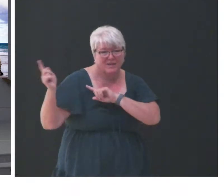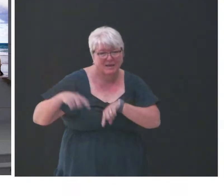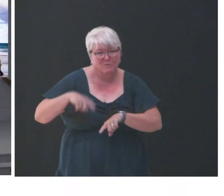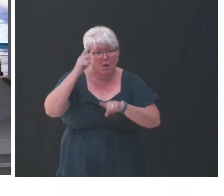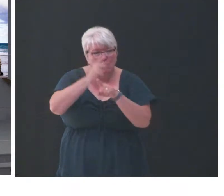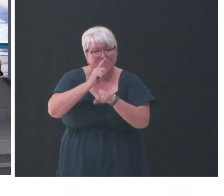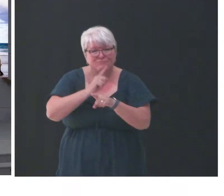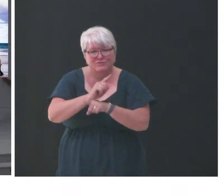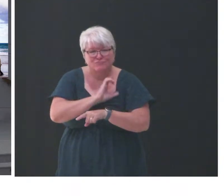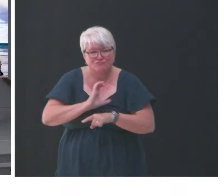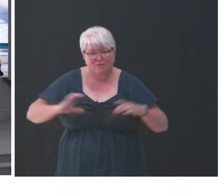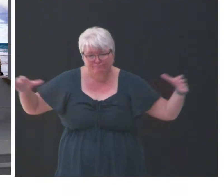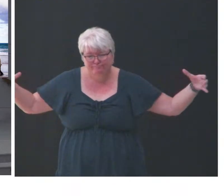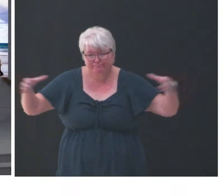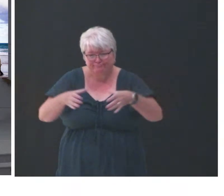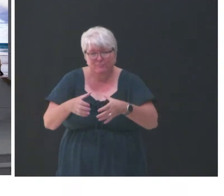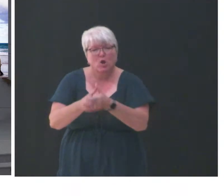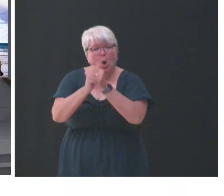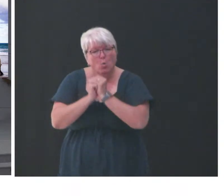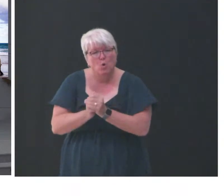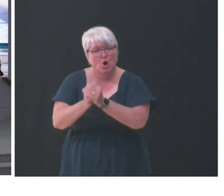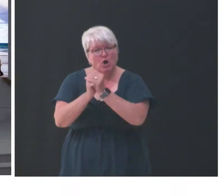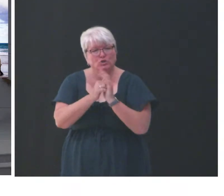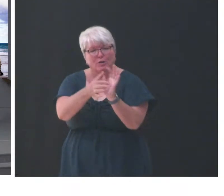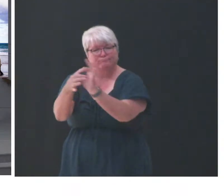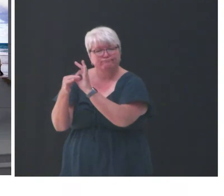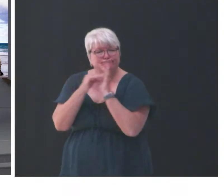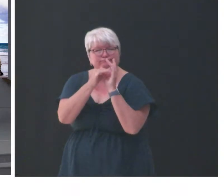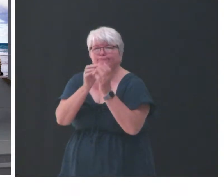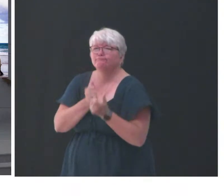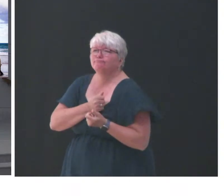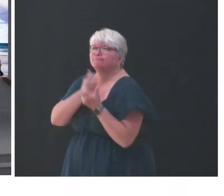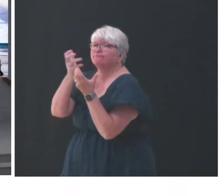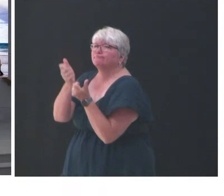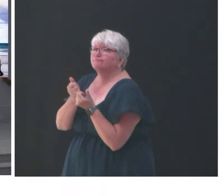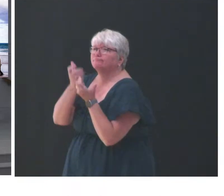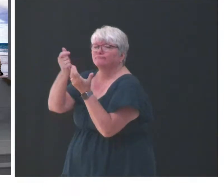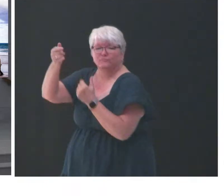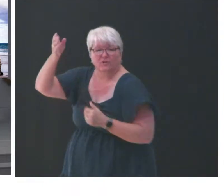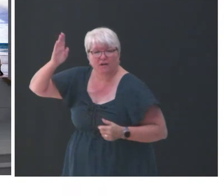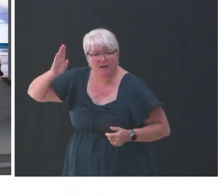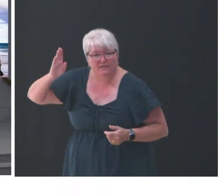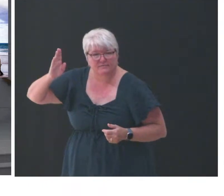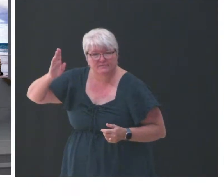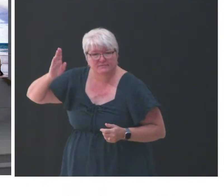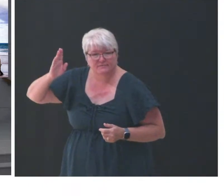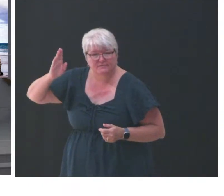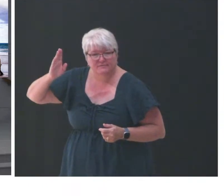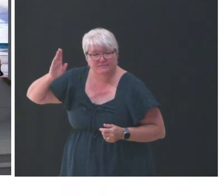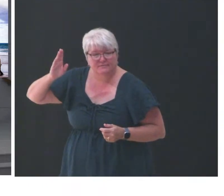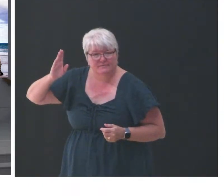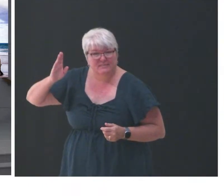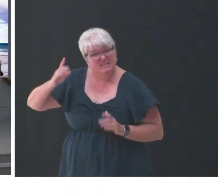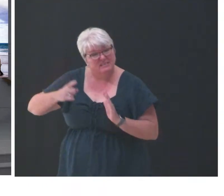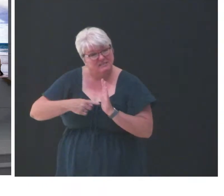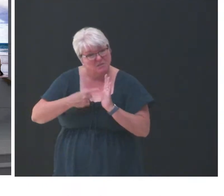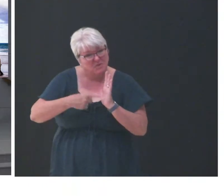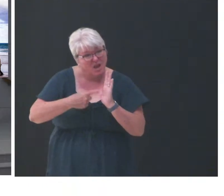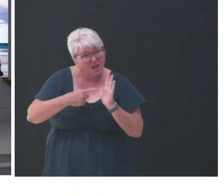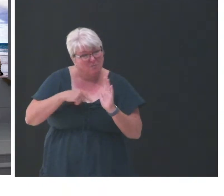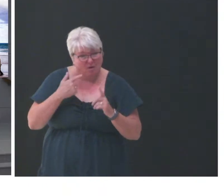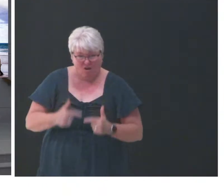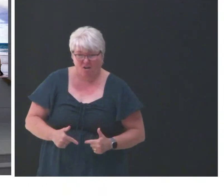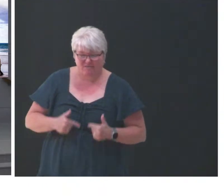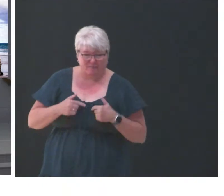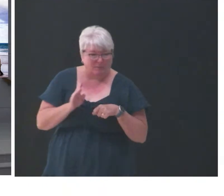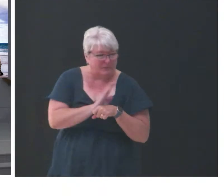and sisters in Christ, and we are going to just worship and pour our hearts out before God. And sometime our lives